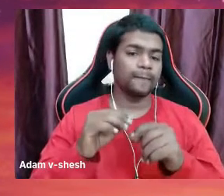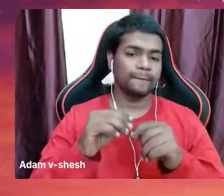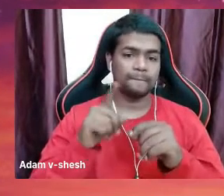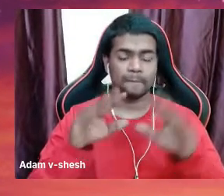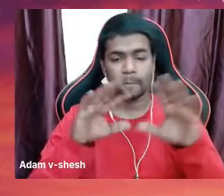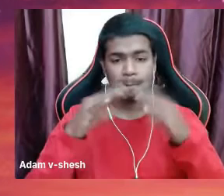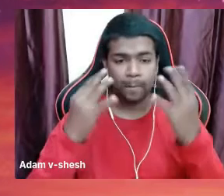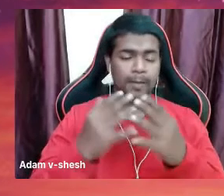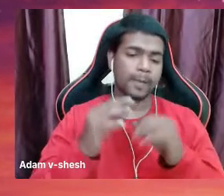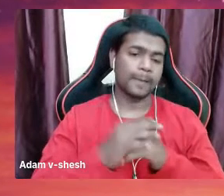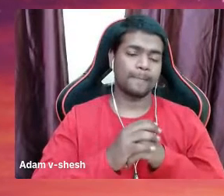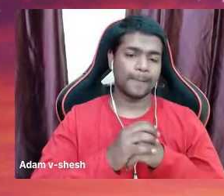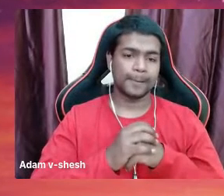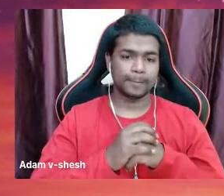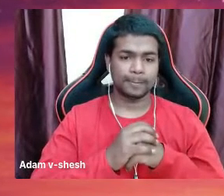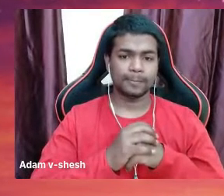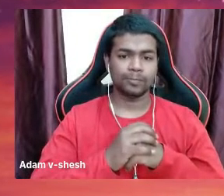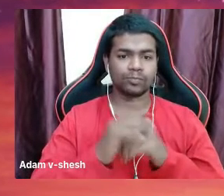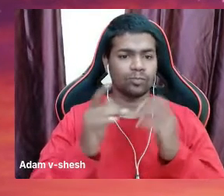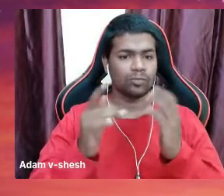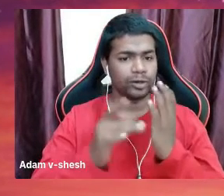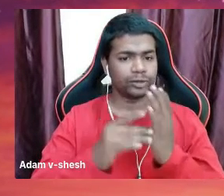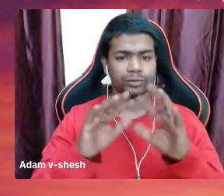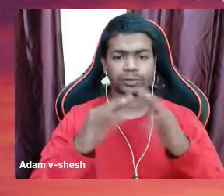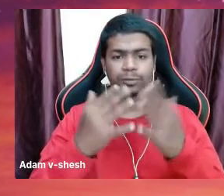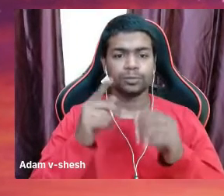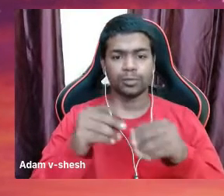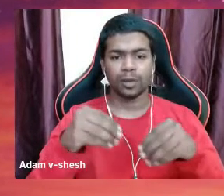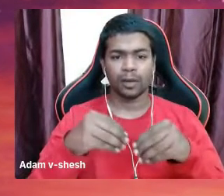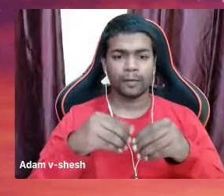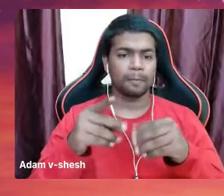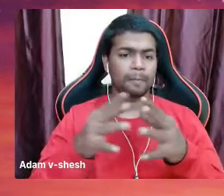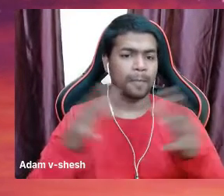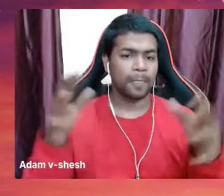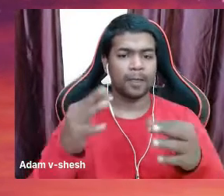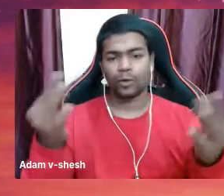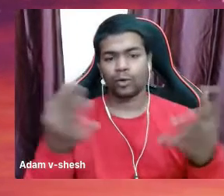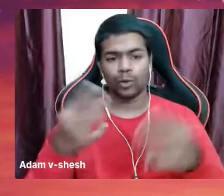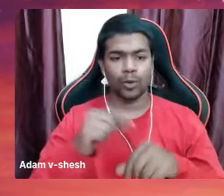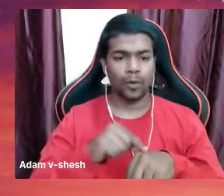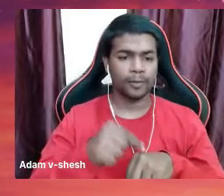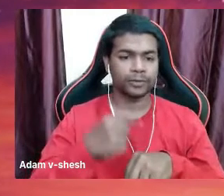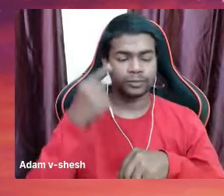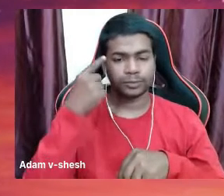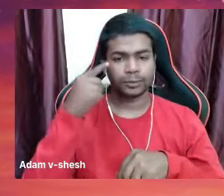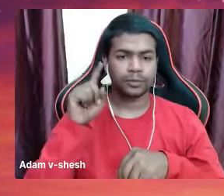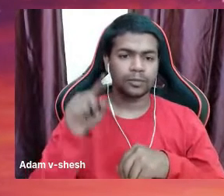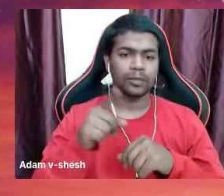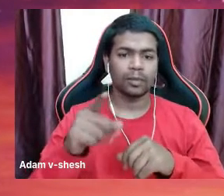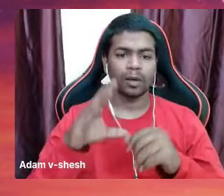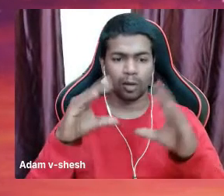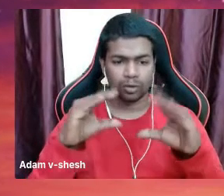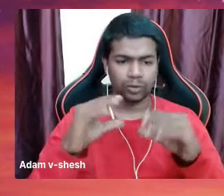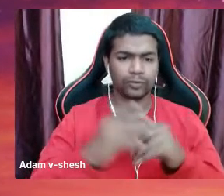manifesting itself in the digital world. And that is opening a plethora of new opportunities in the world of software,